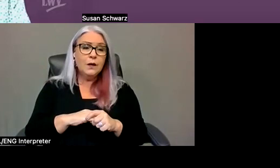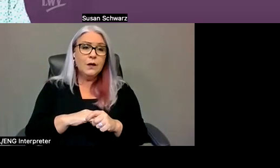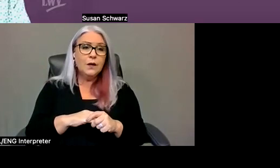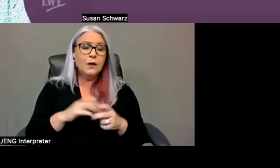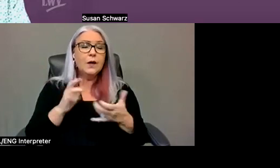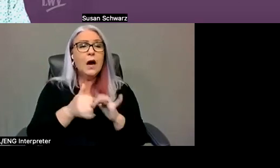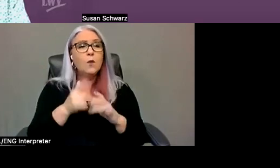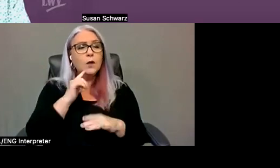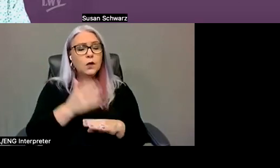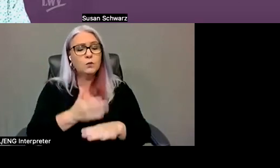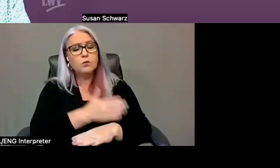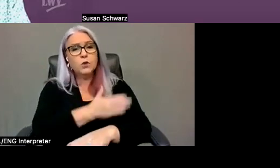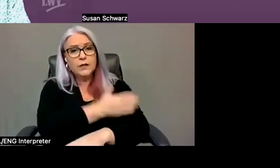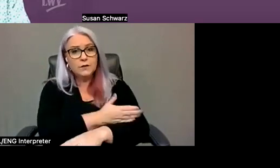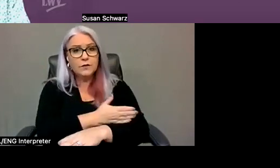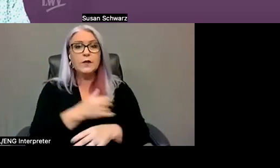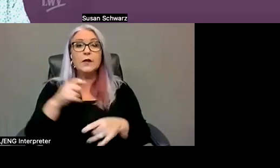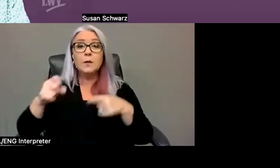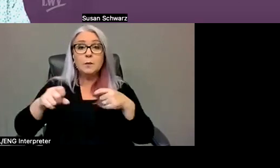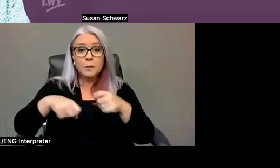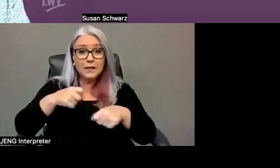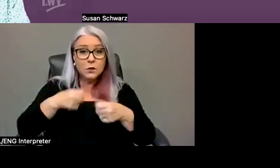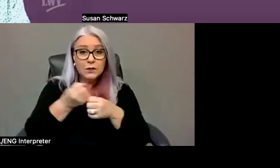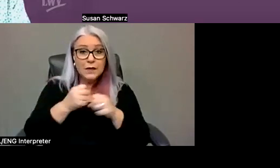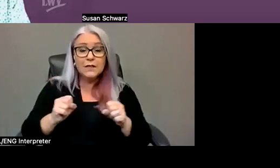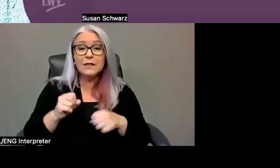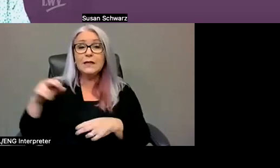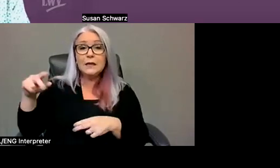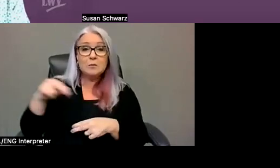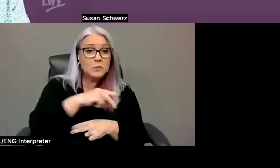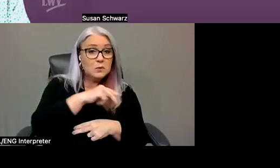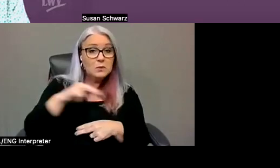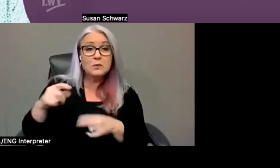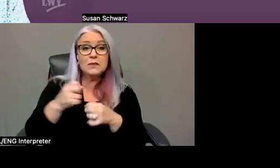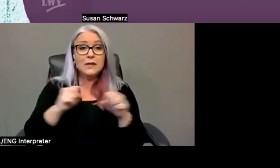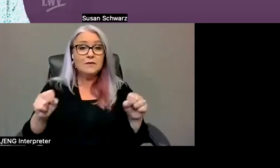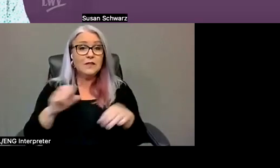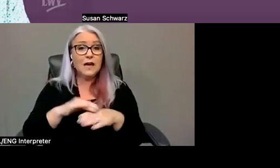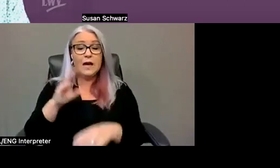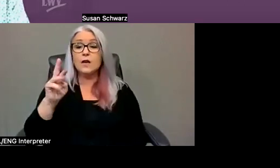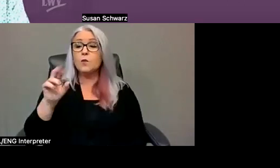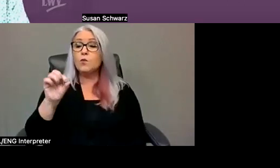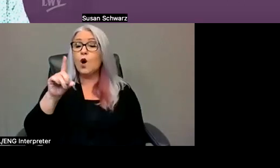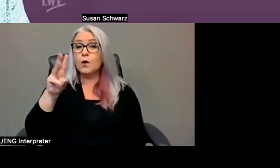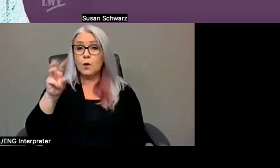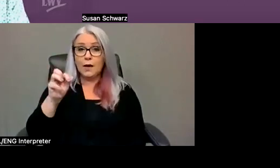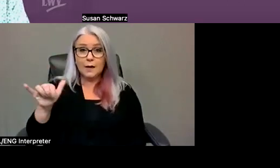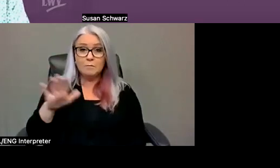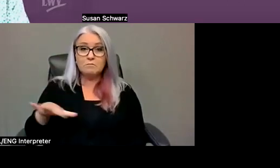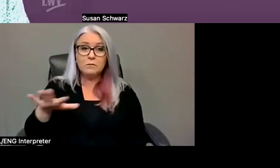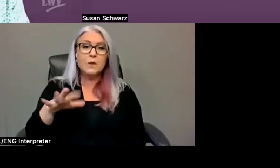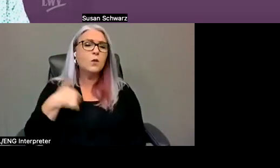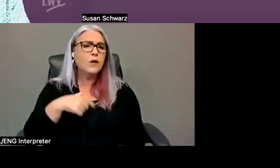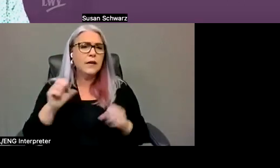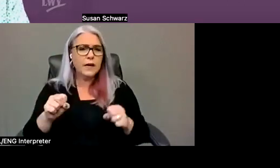particularly on Broadway? We could paint, a bicycle